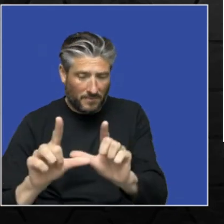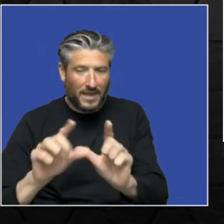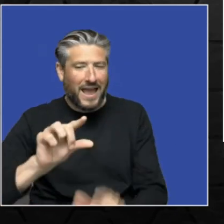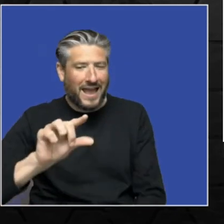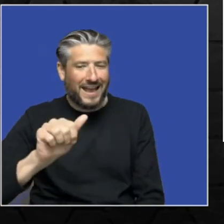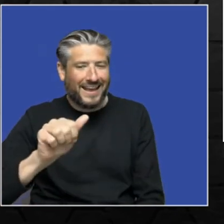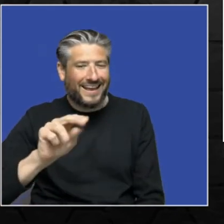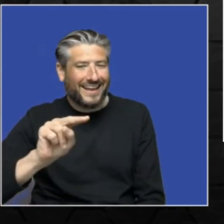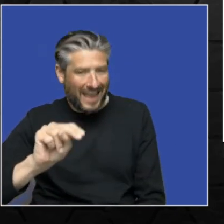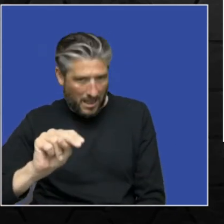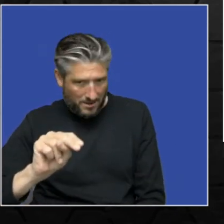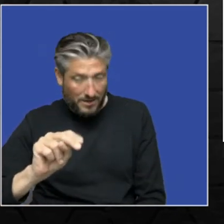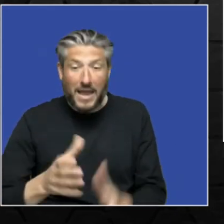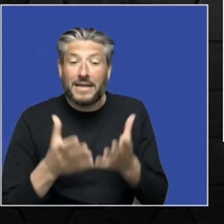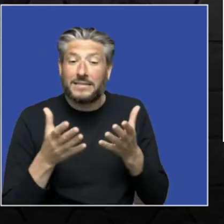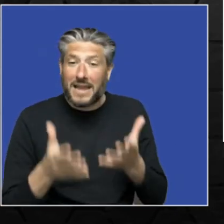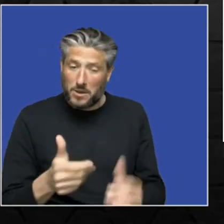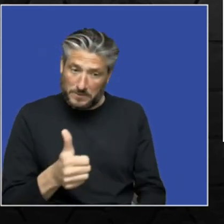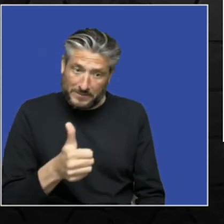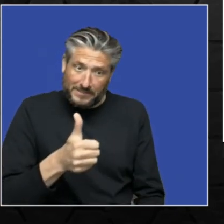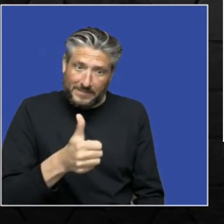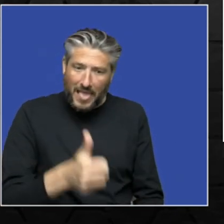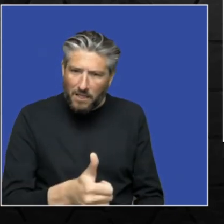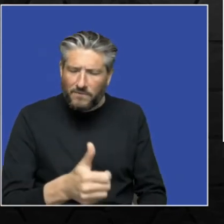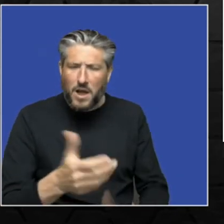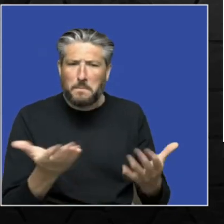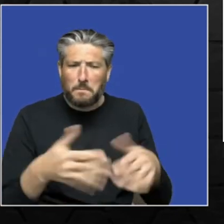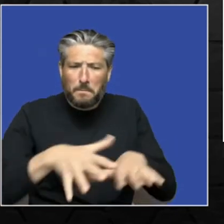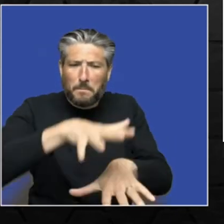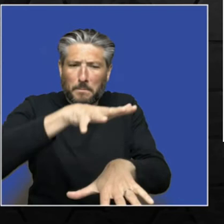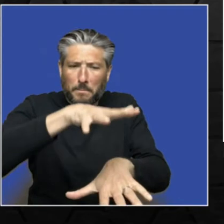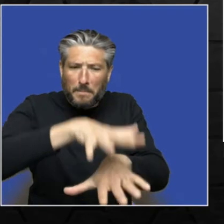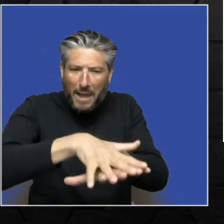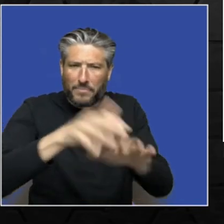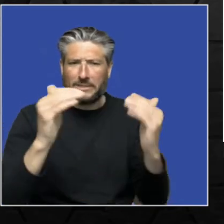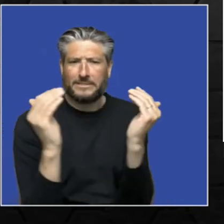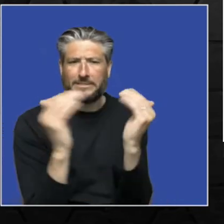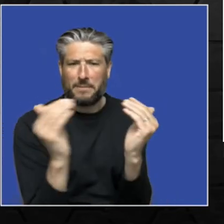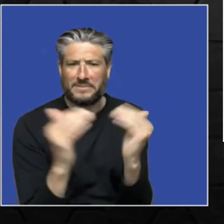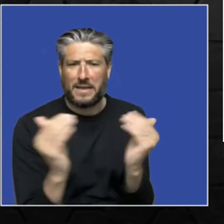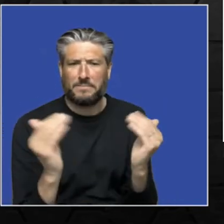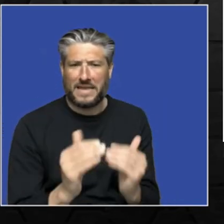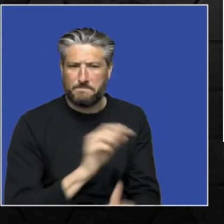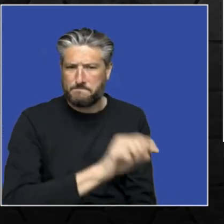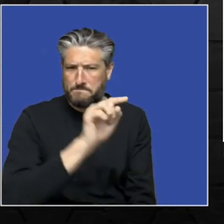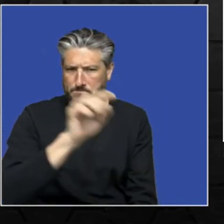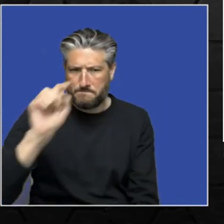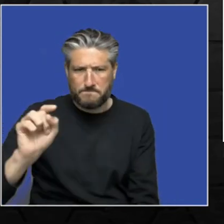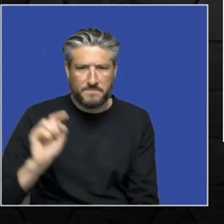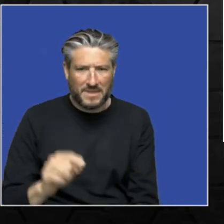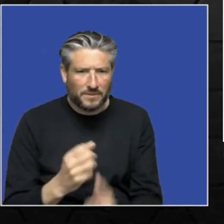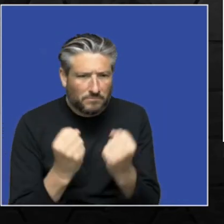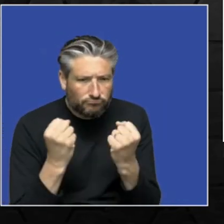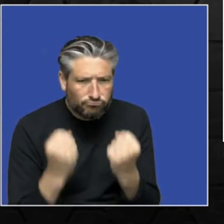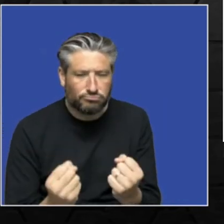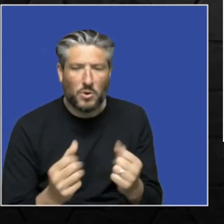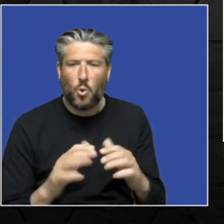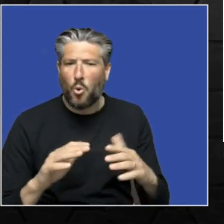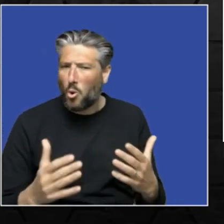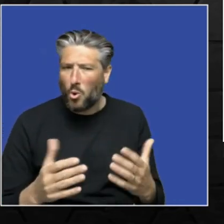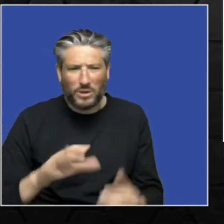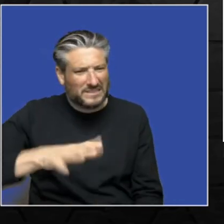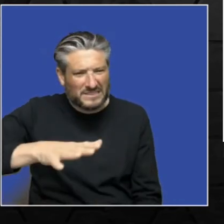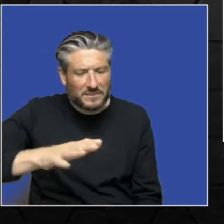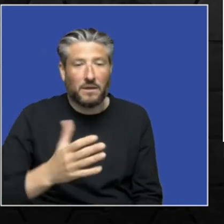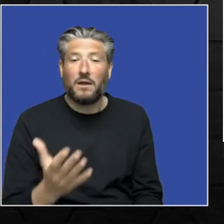and the other images which are out there. Okay, and then mm, yeah,